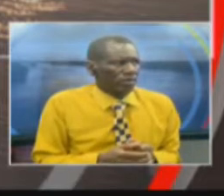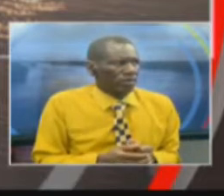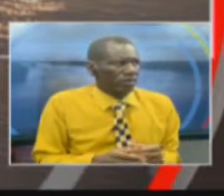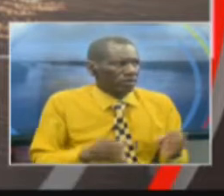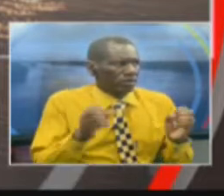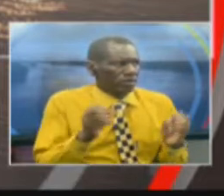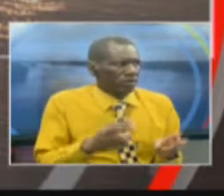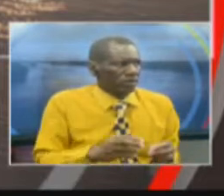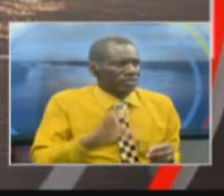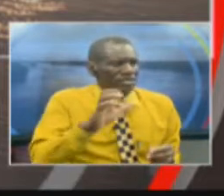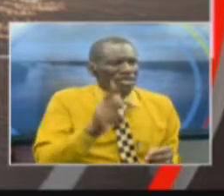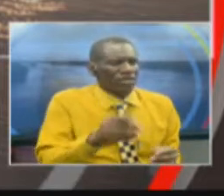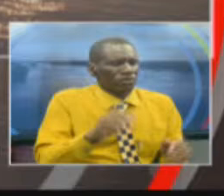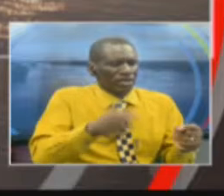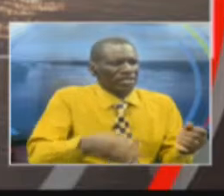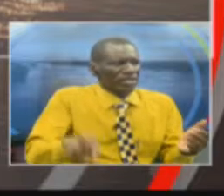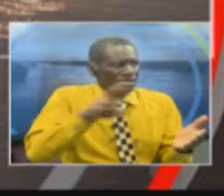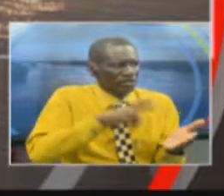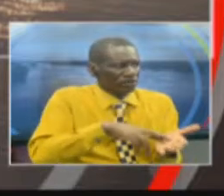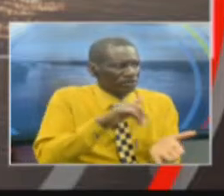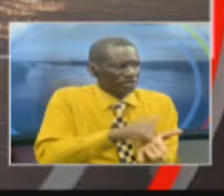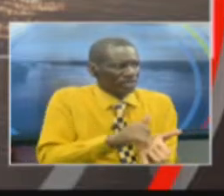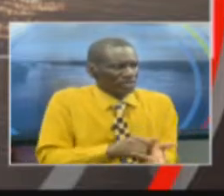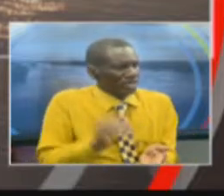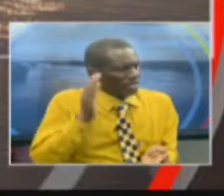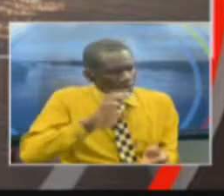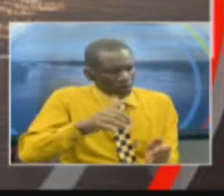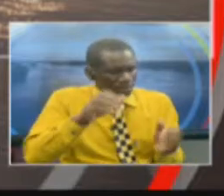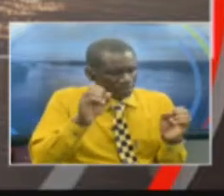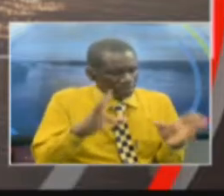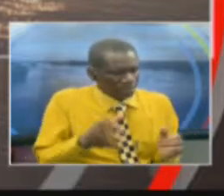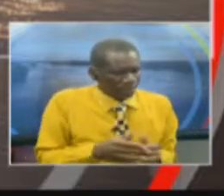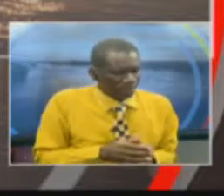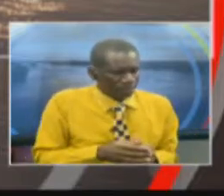CK, if you can repeat that to me, I couldn't hear you properly.